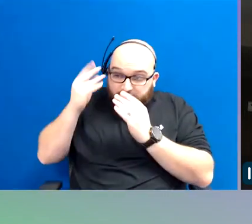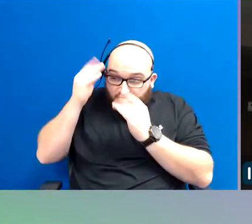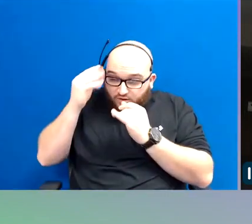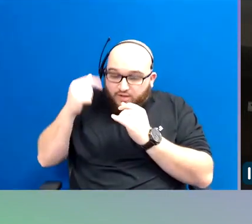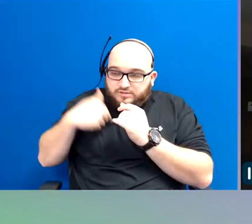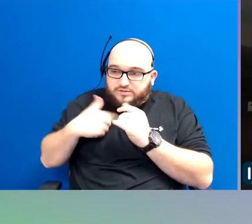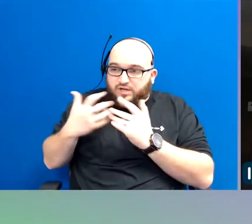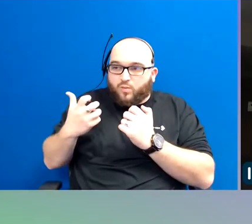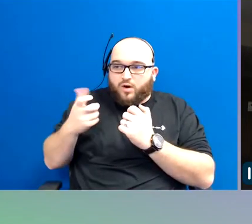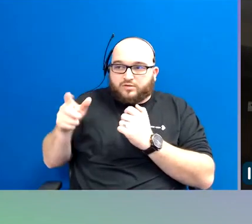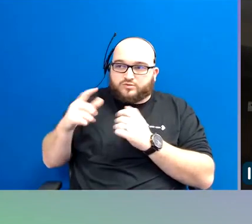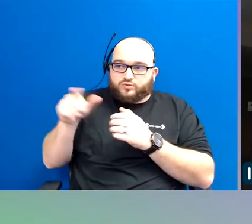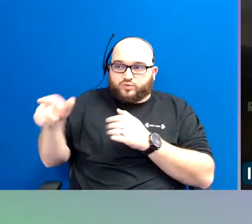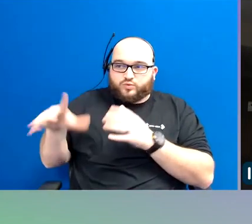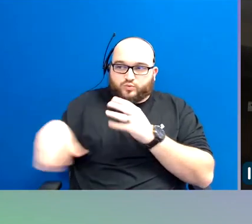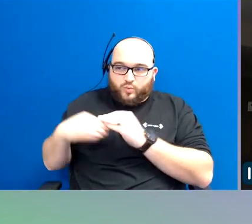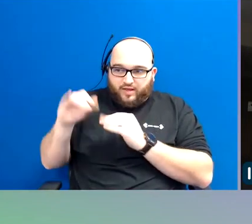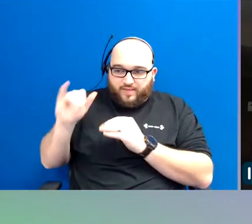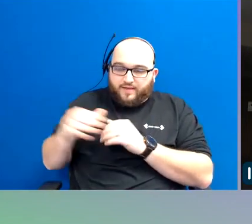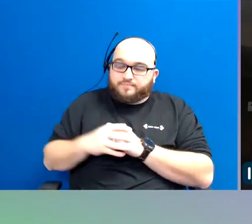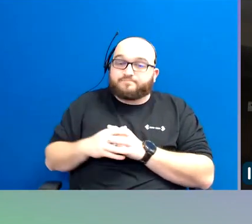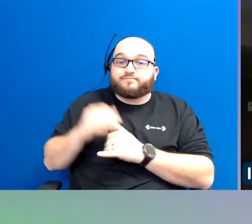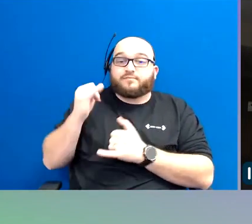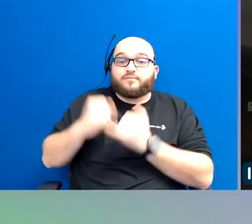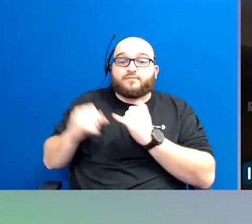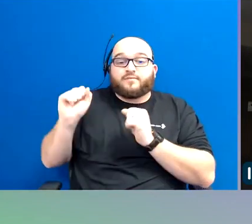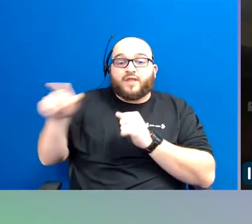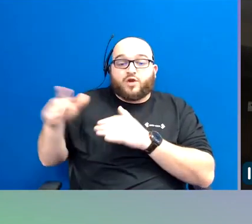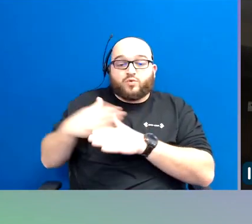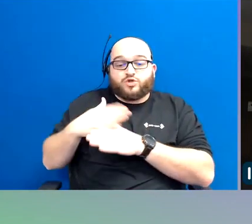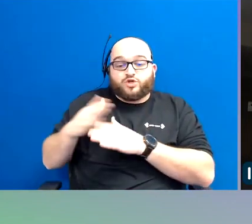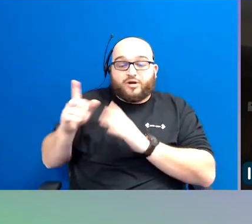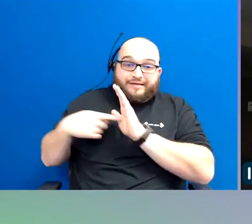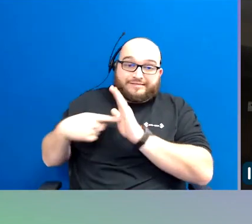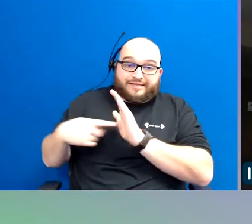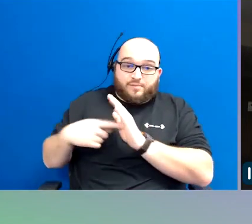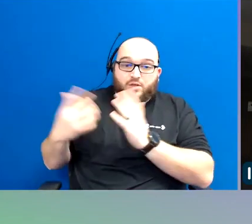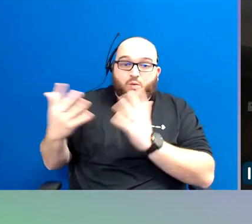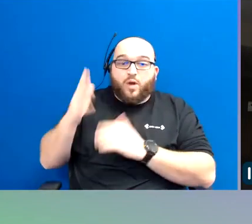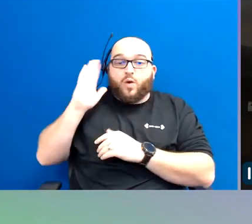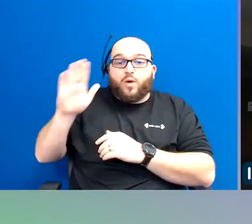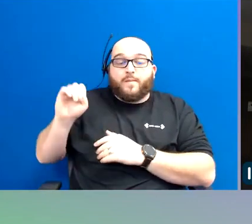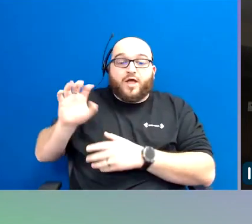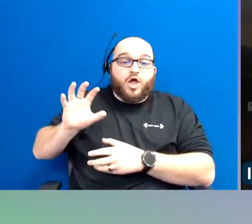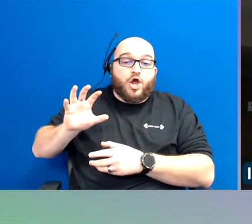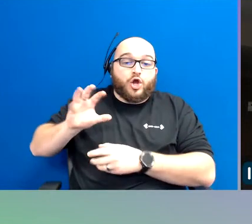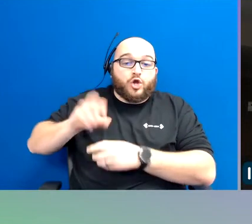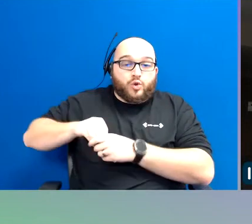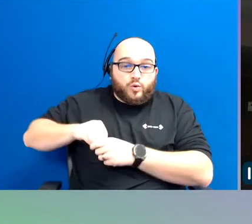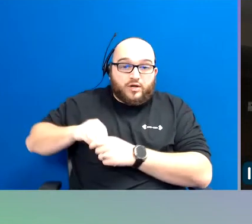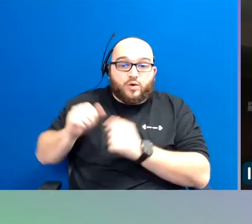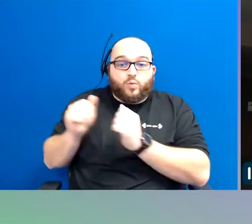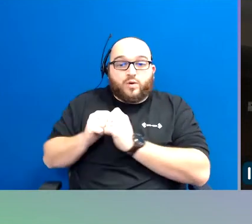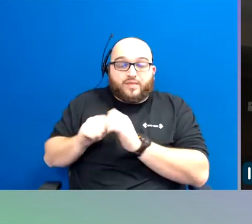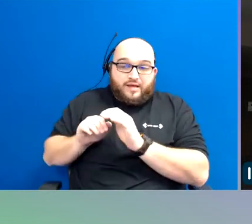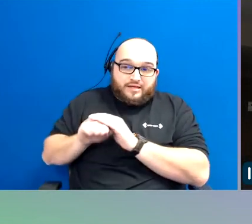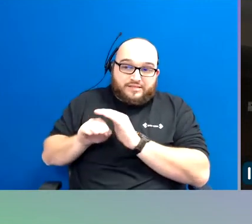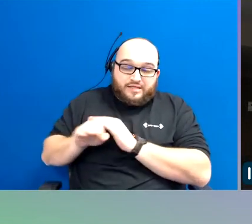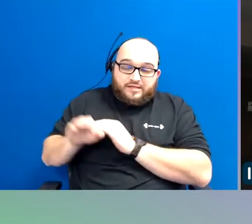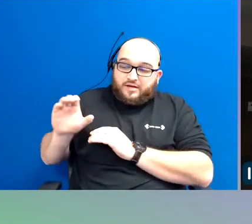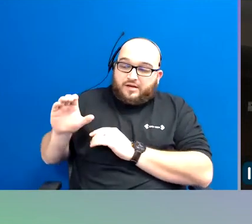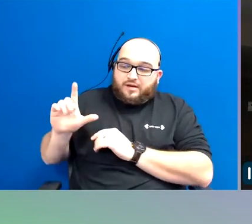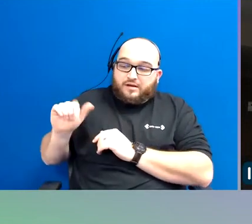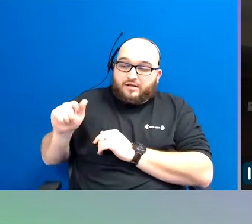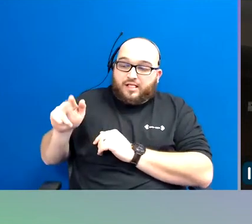that. This last question is, can you share an example of what would be included in an accessibility clause in